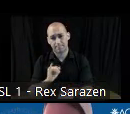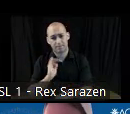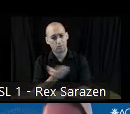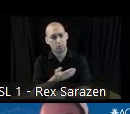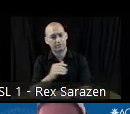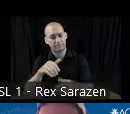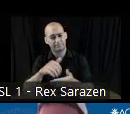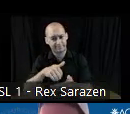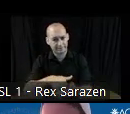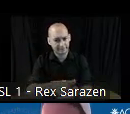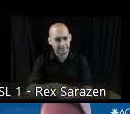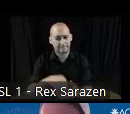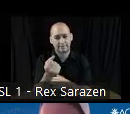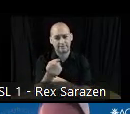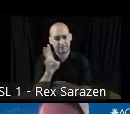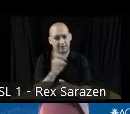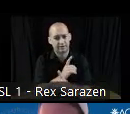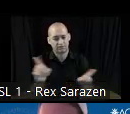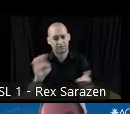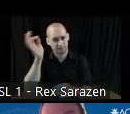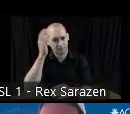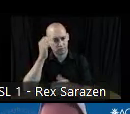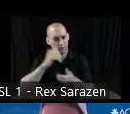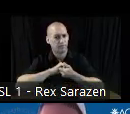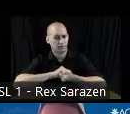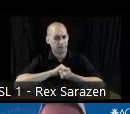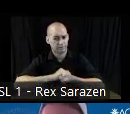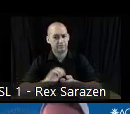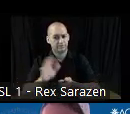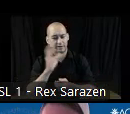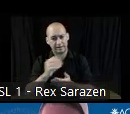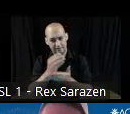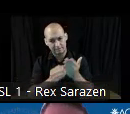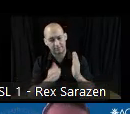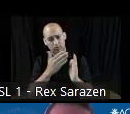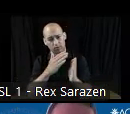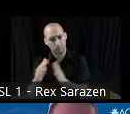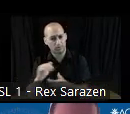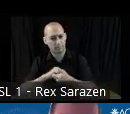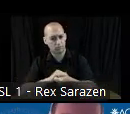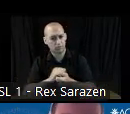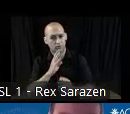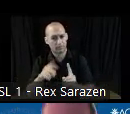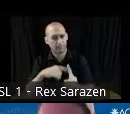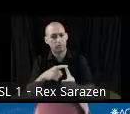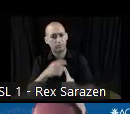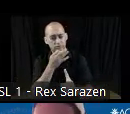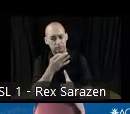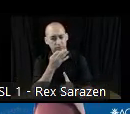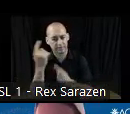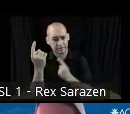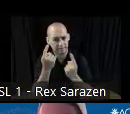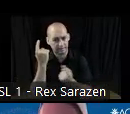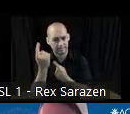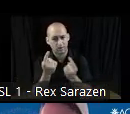with our now 17 different federal partners and with some community partners that we'll talk about soon to think about what